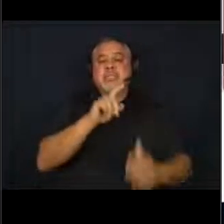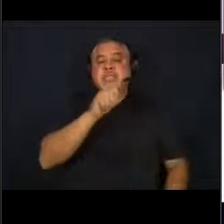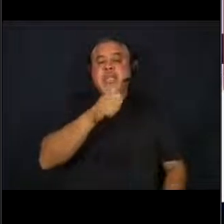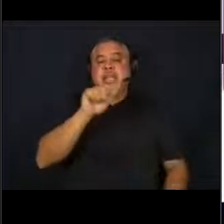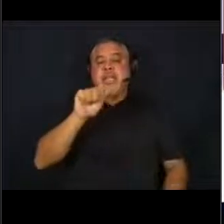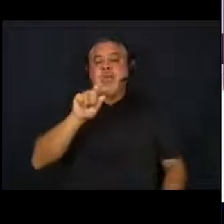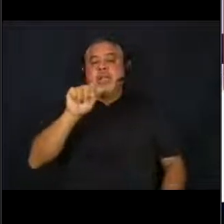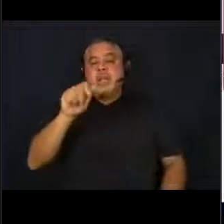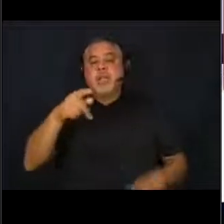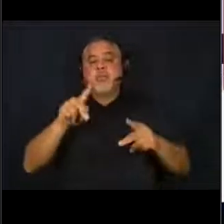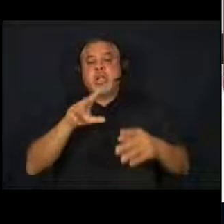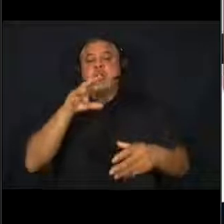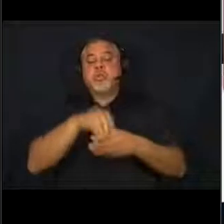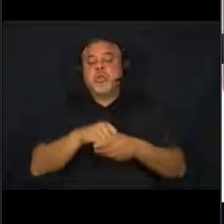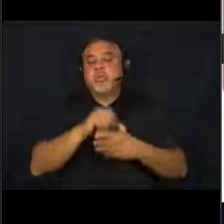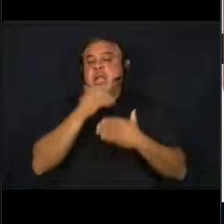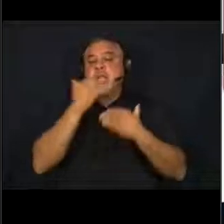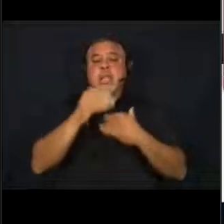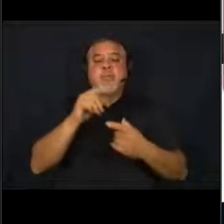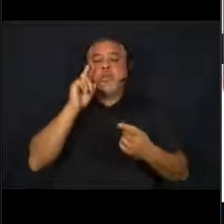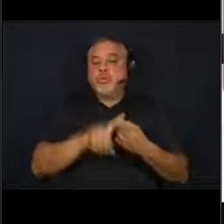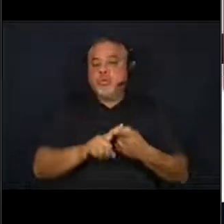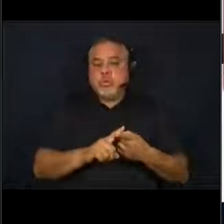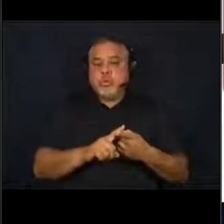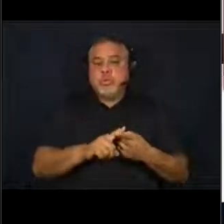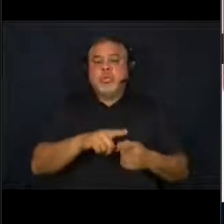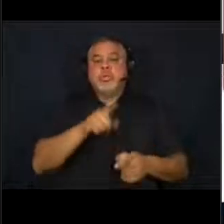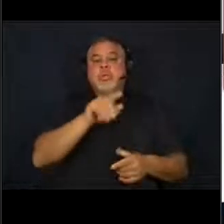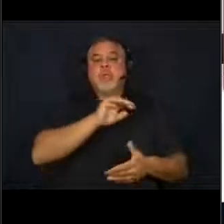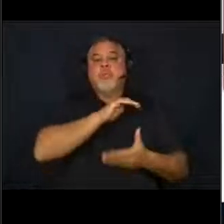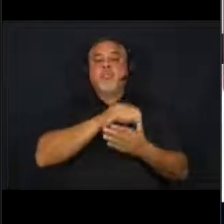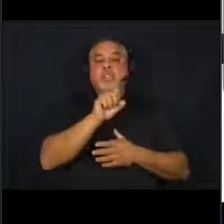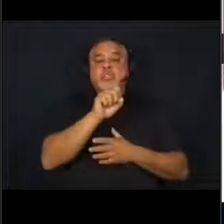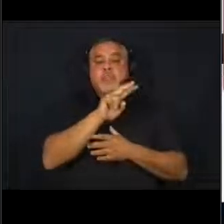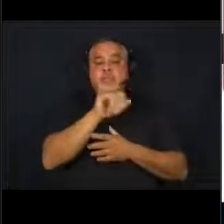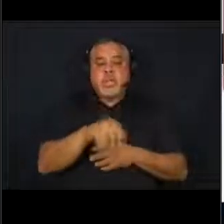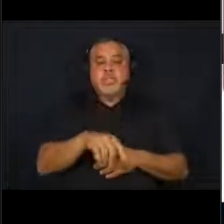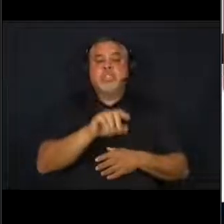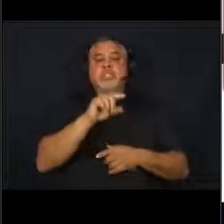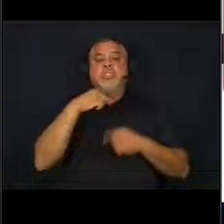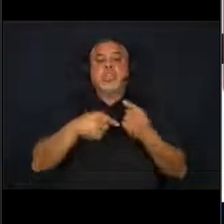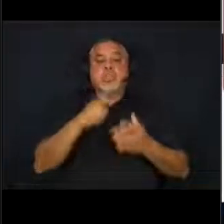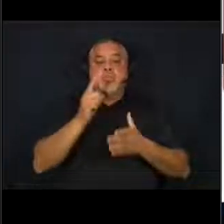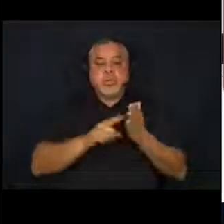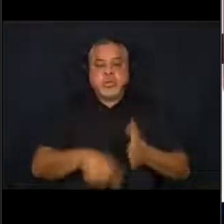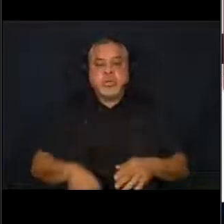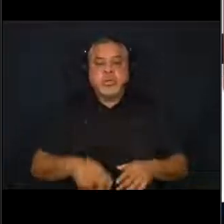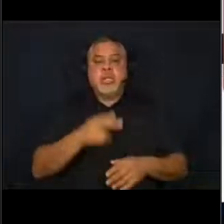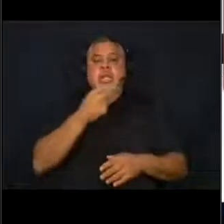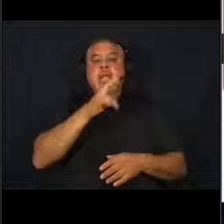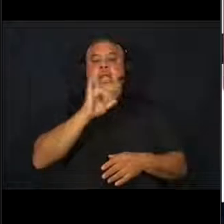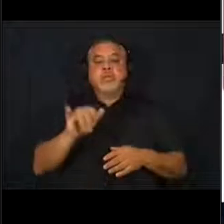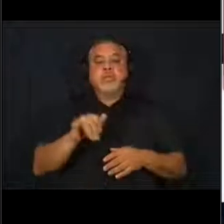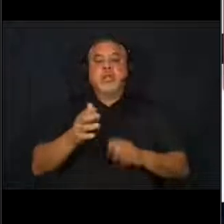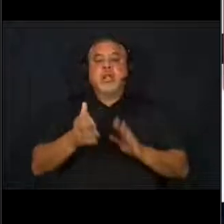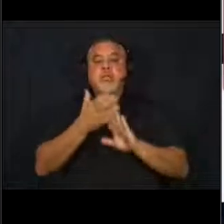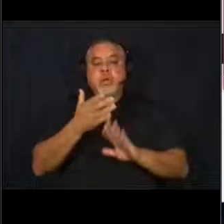permit include, but are not limited to, abundance surveys, genetic research, hatchery operations